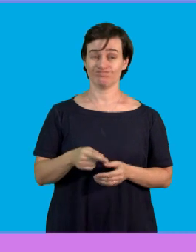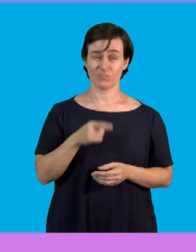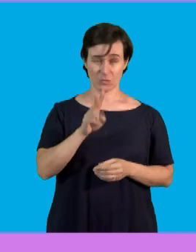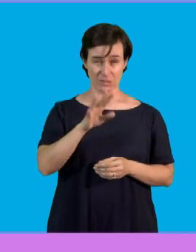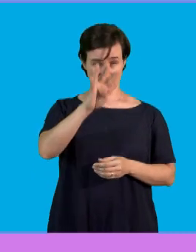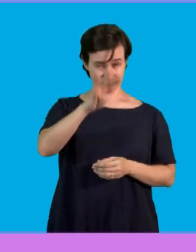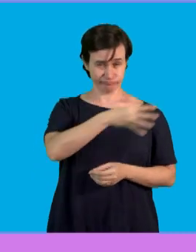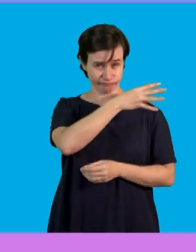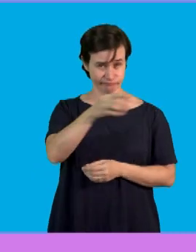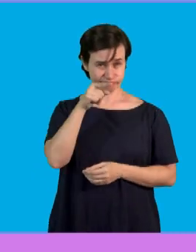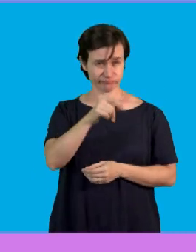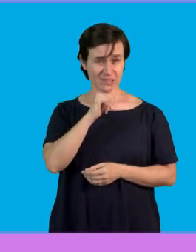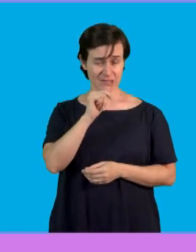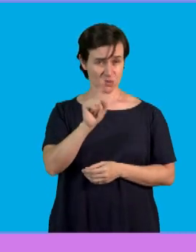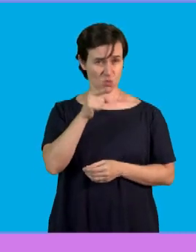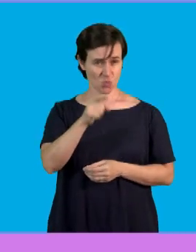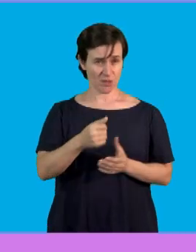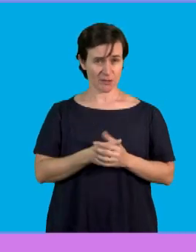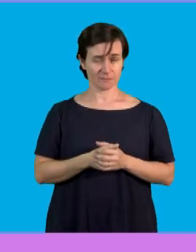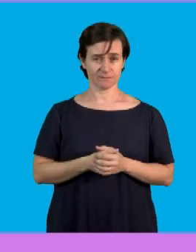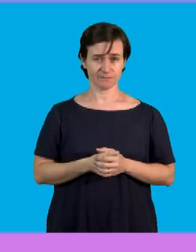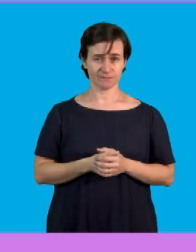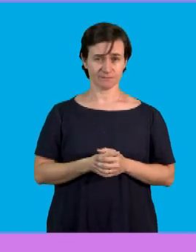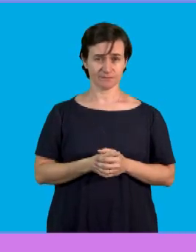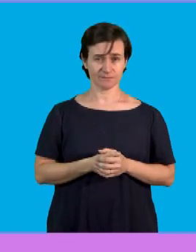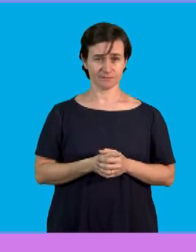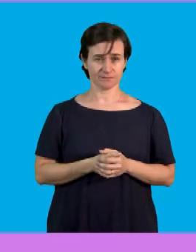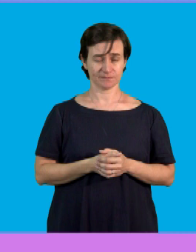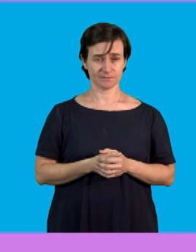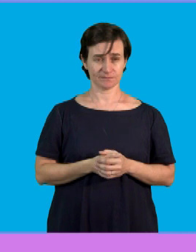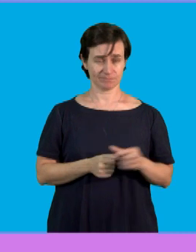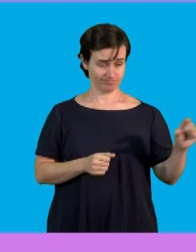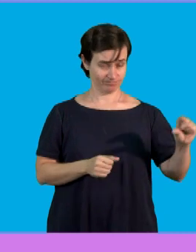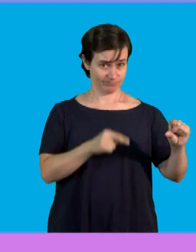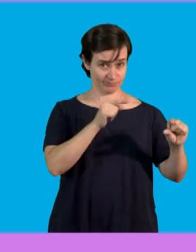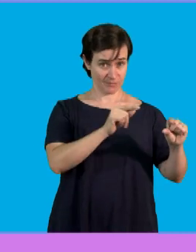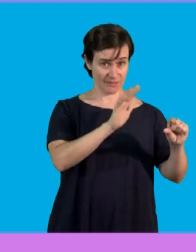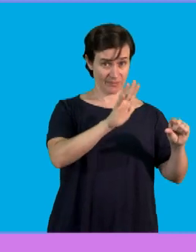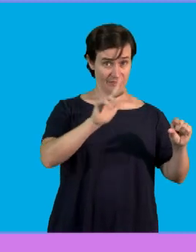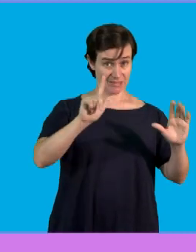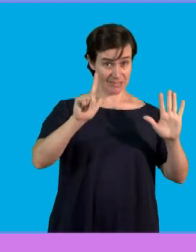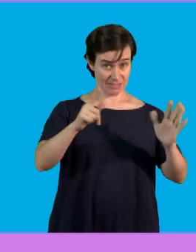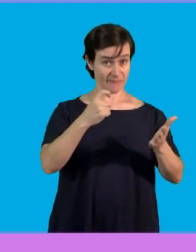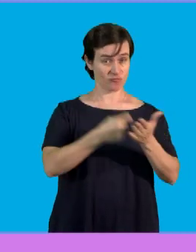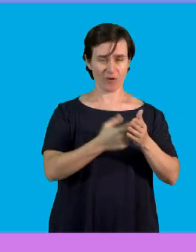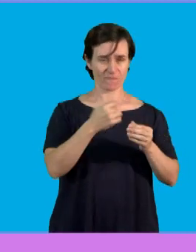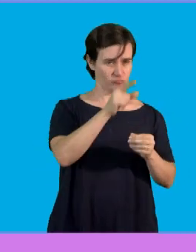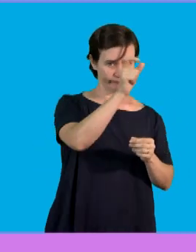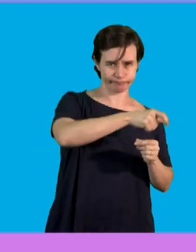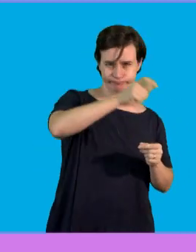table that is given above us, we have an admin fee of which it is 57 Rand for